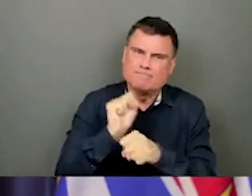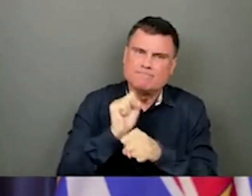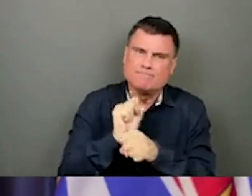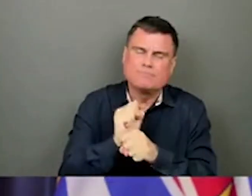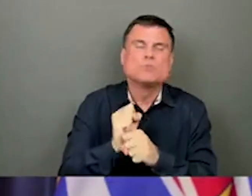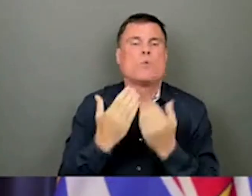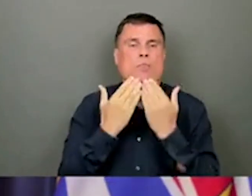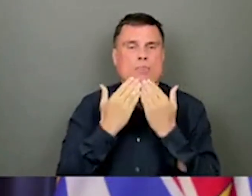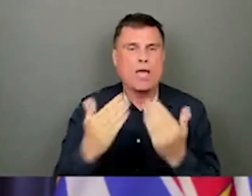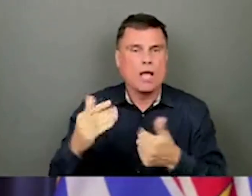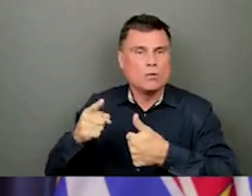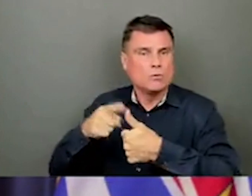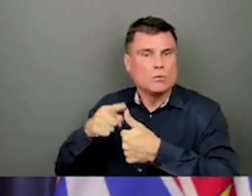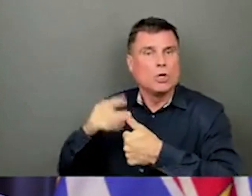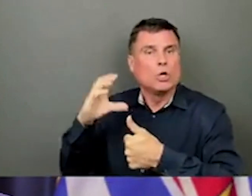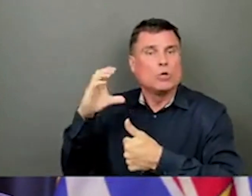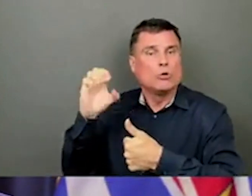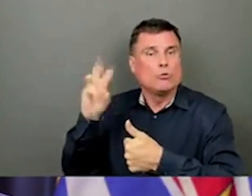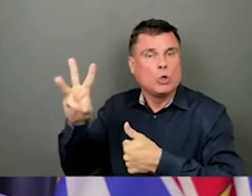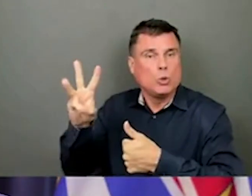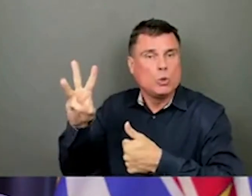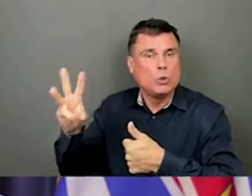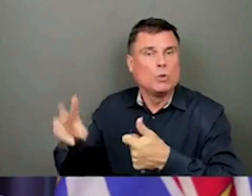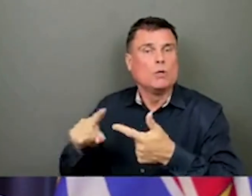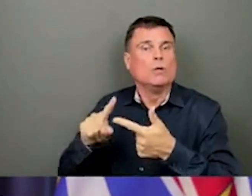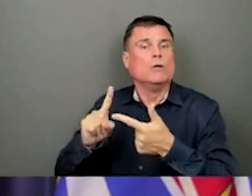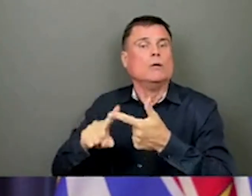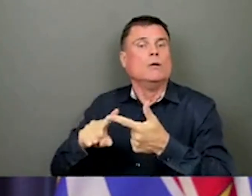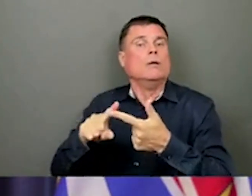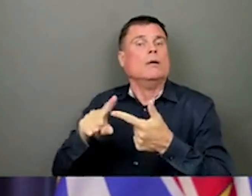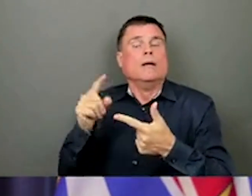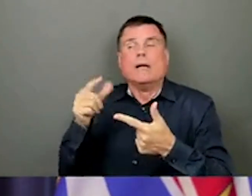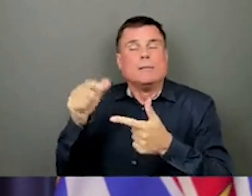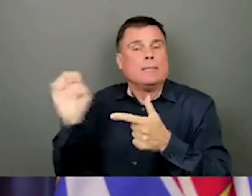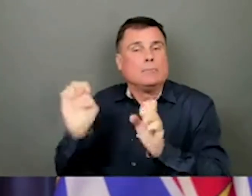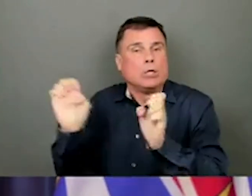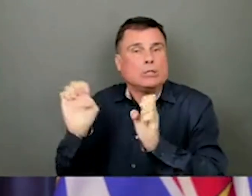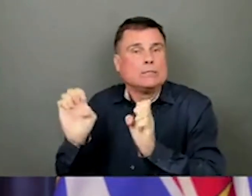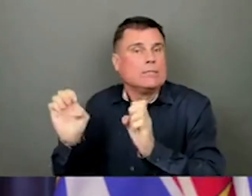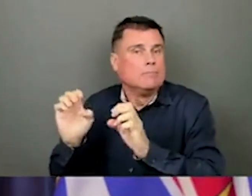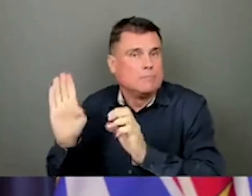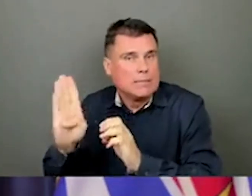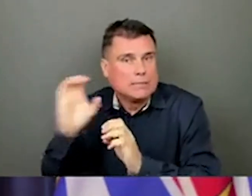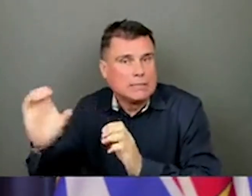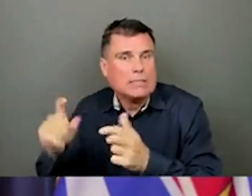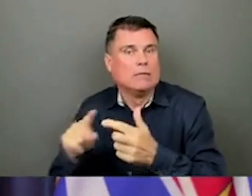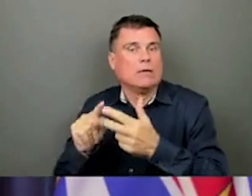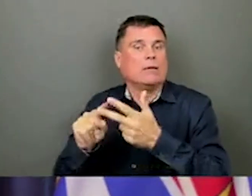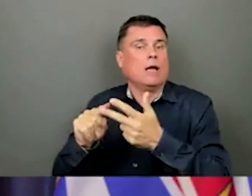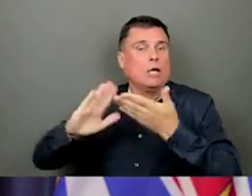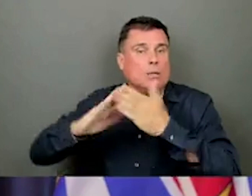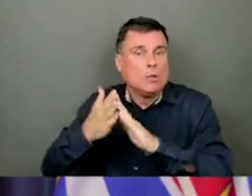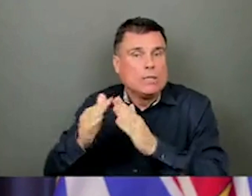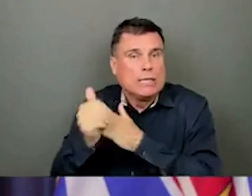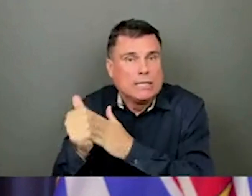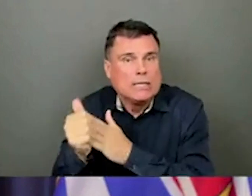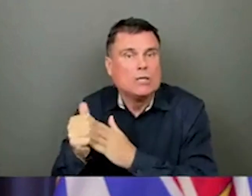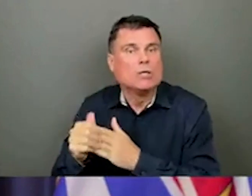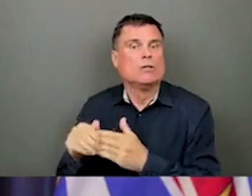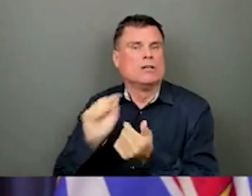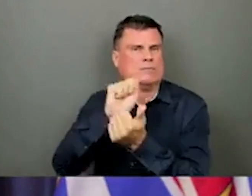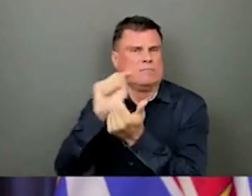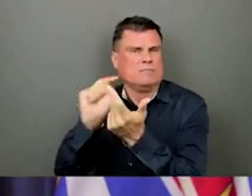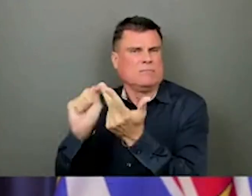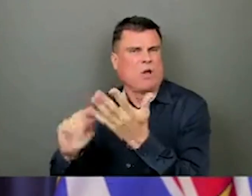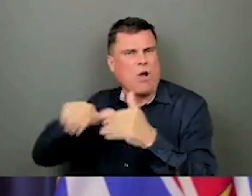to Emergency Management BC, to Indigenous leaders, to community leaders who've all been stepping up to do their part